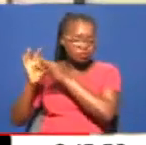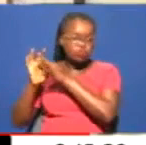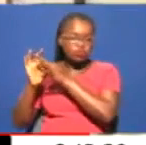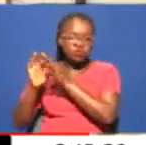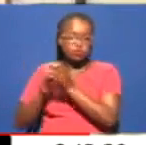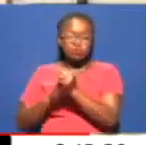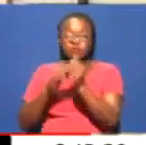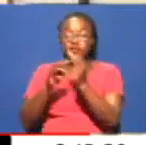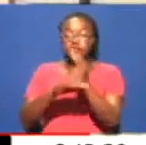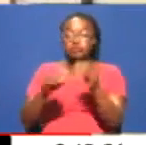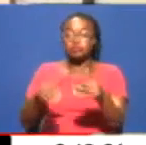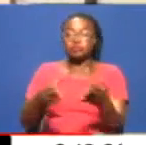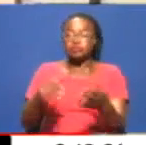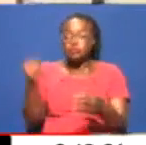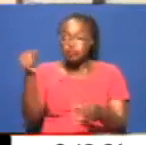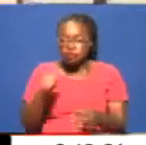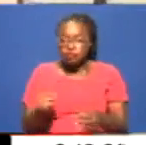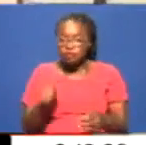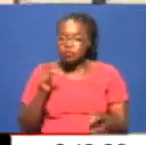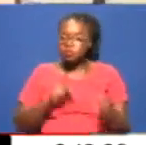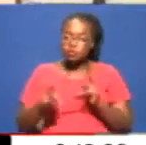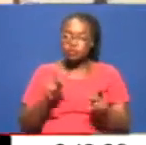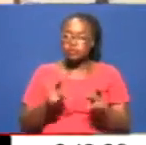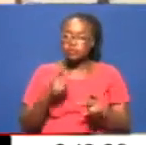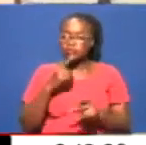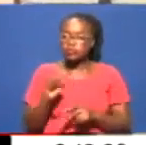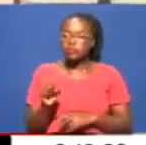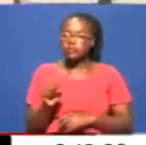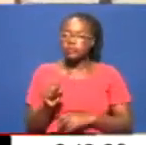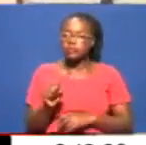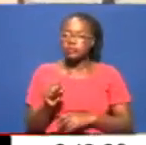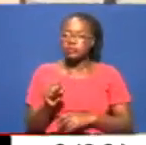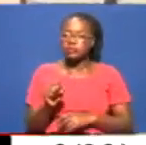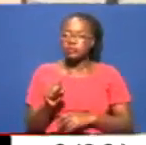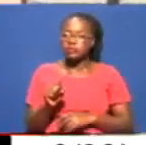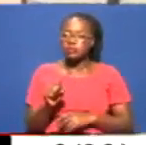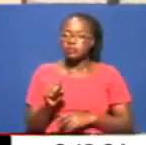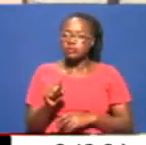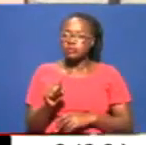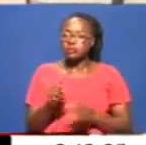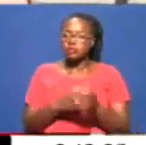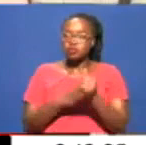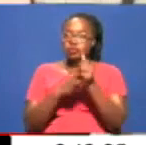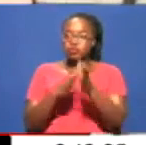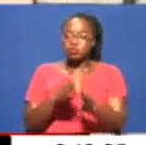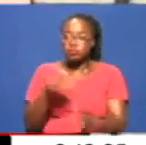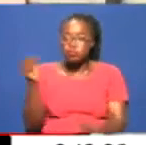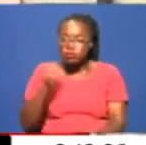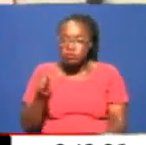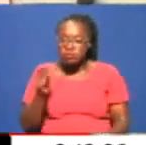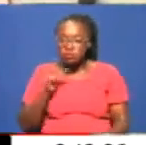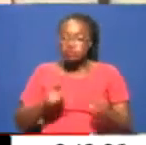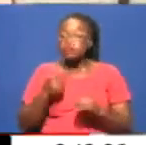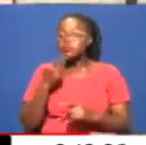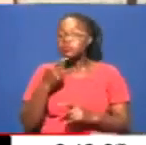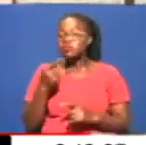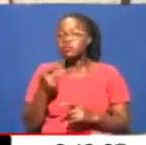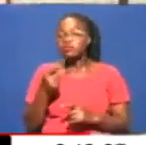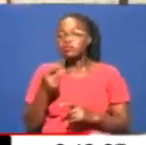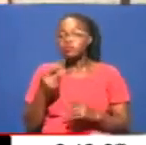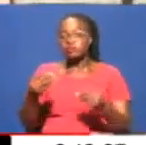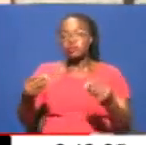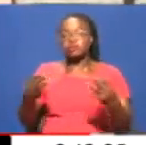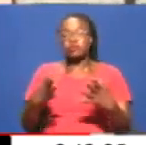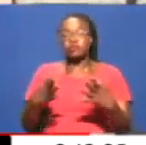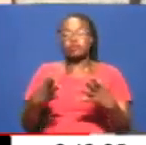leadership is given by the old people. So, because the leaders, the old people today have said, they are giving me the